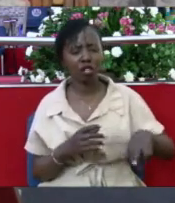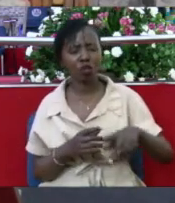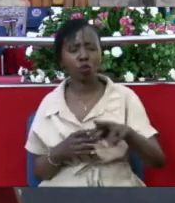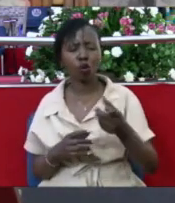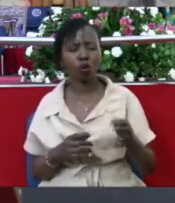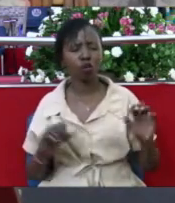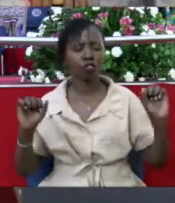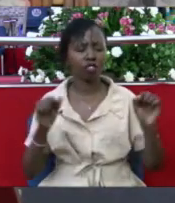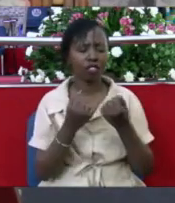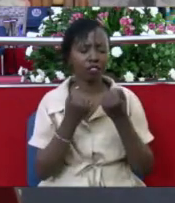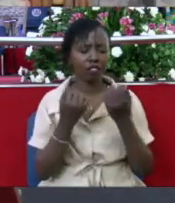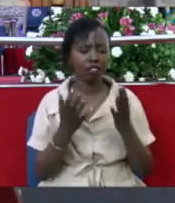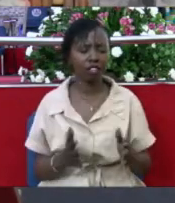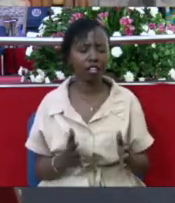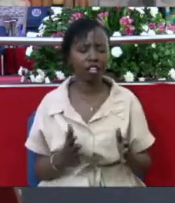in this walk of salvation.